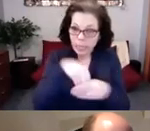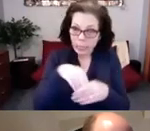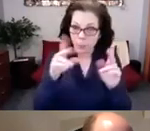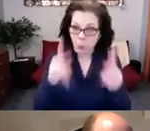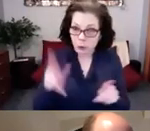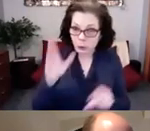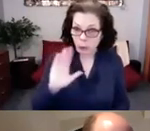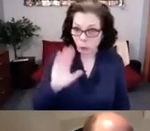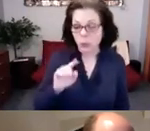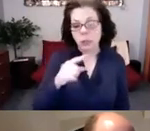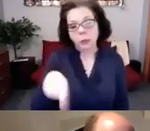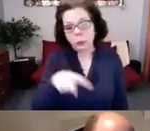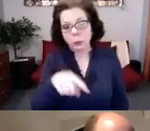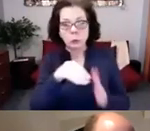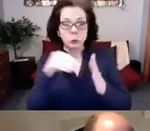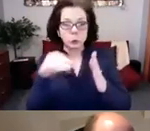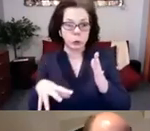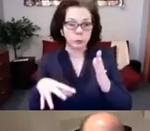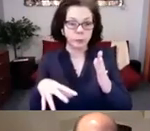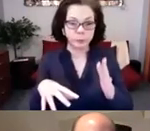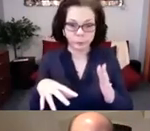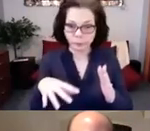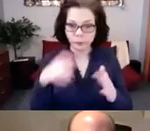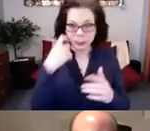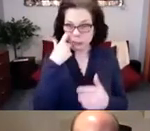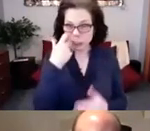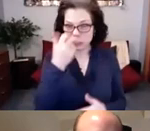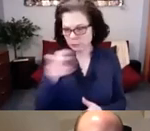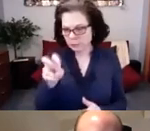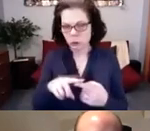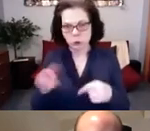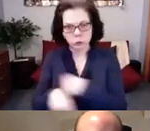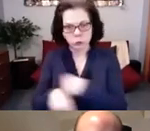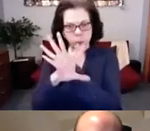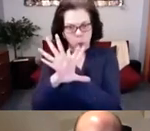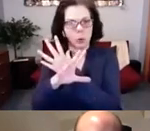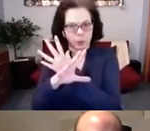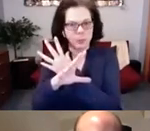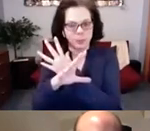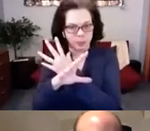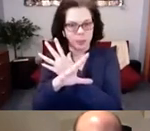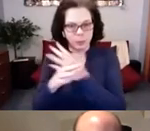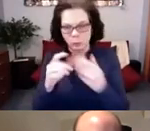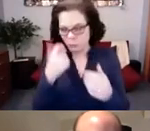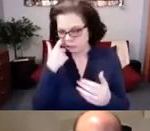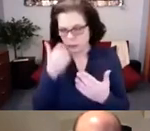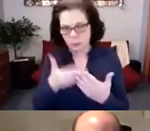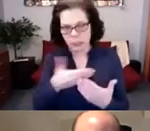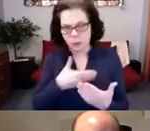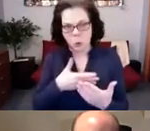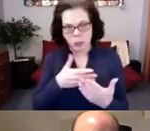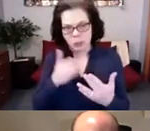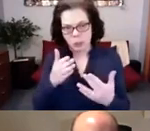these are students who just shifted to remote learning right before the winter